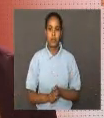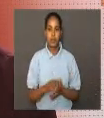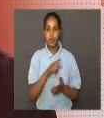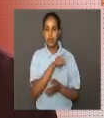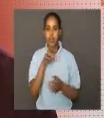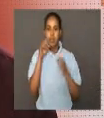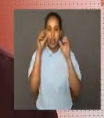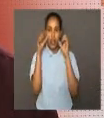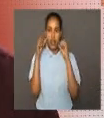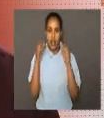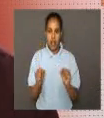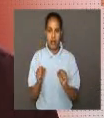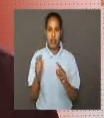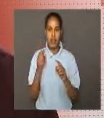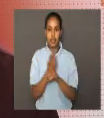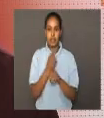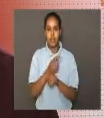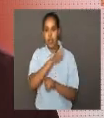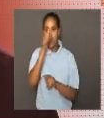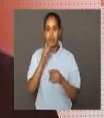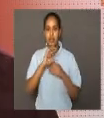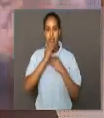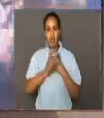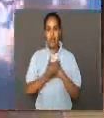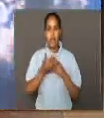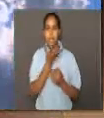They can exist in any state of matter.